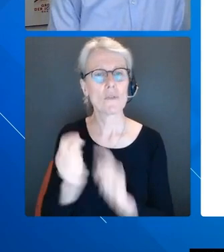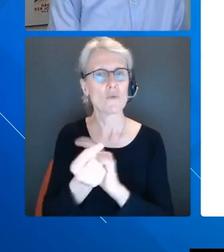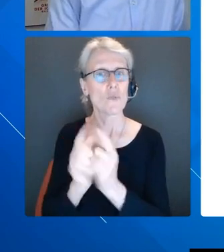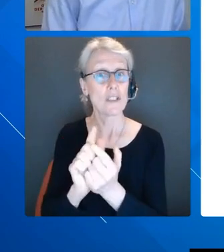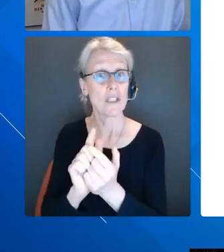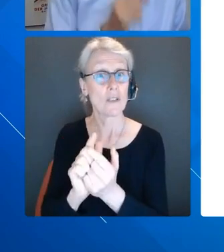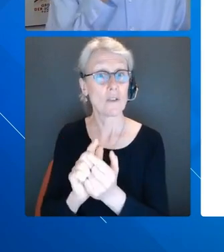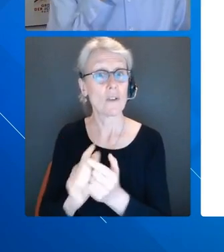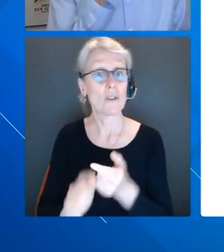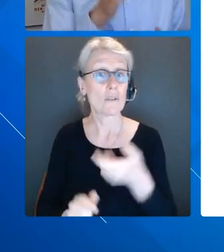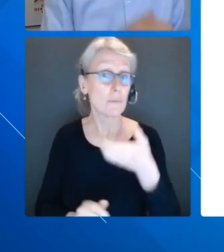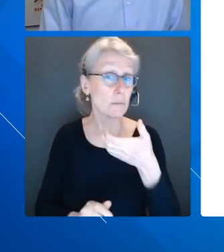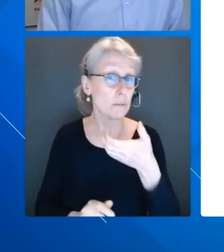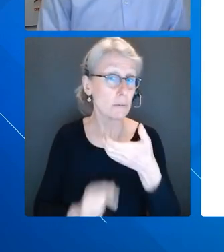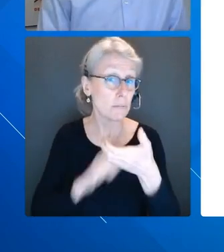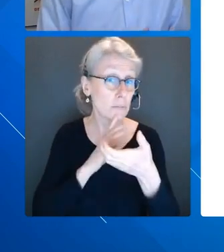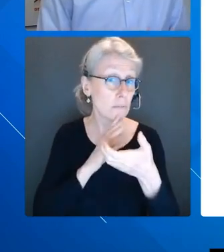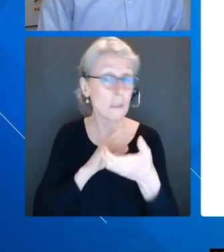very effectively.